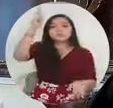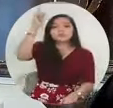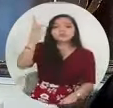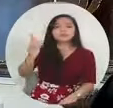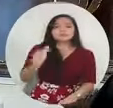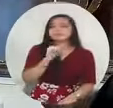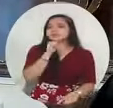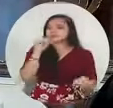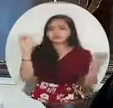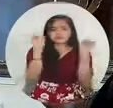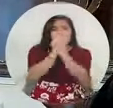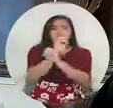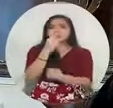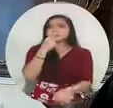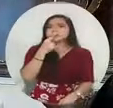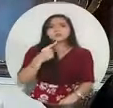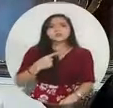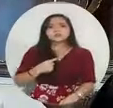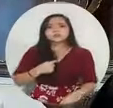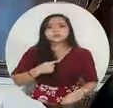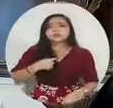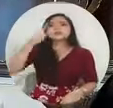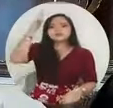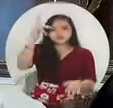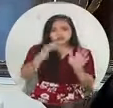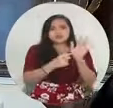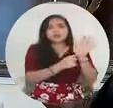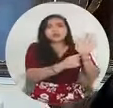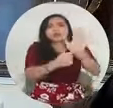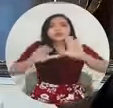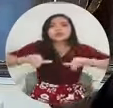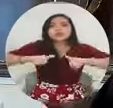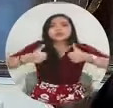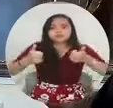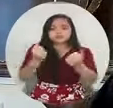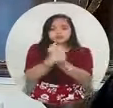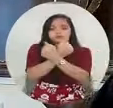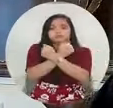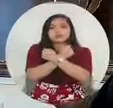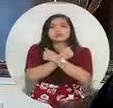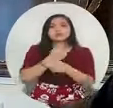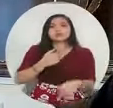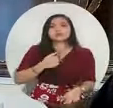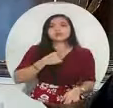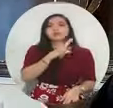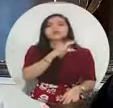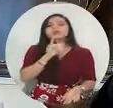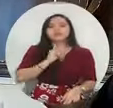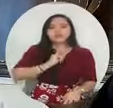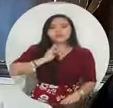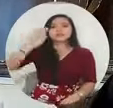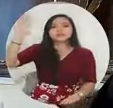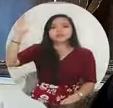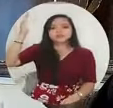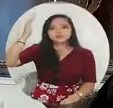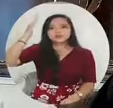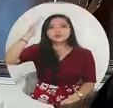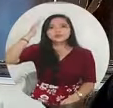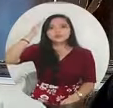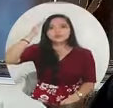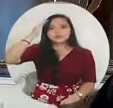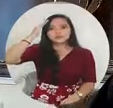But you don't have to tell me, you proved how much you love me, and I know,